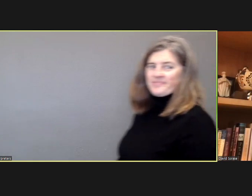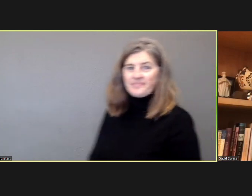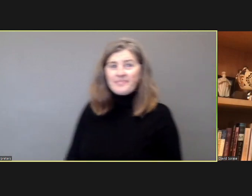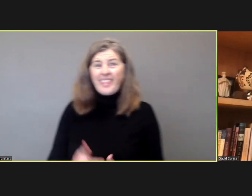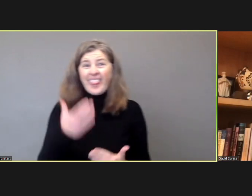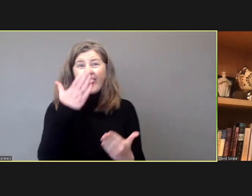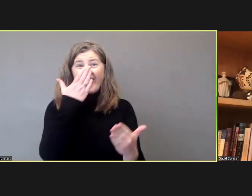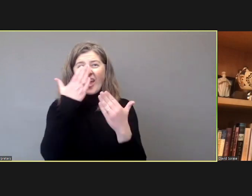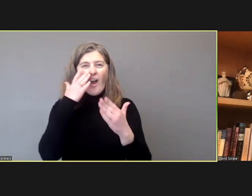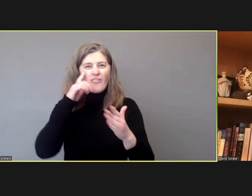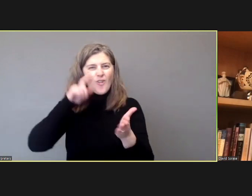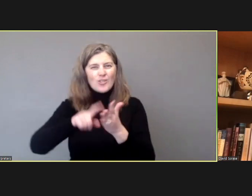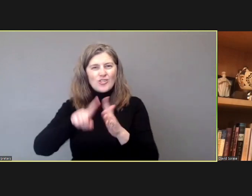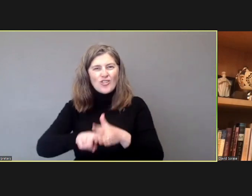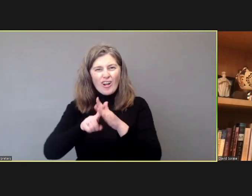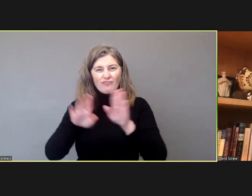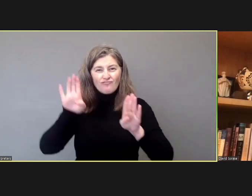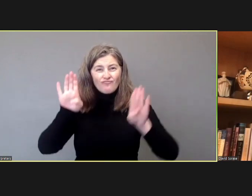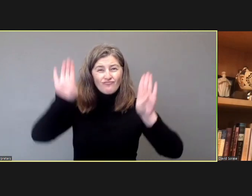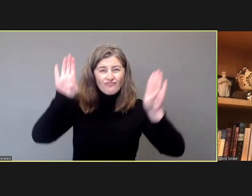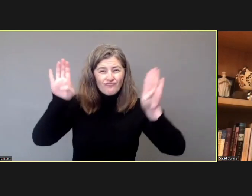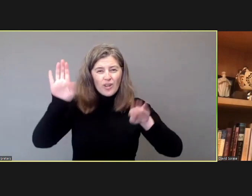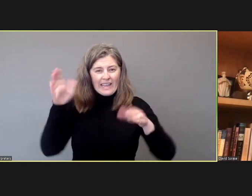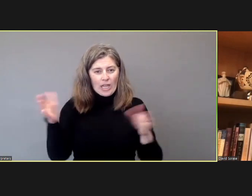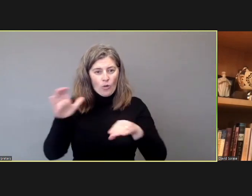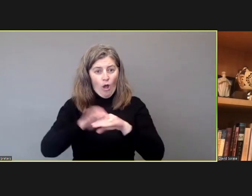to get some hands raised on Zoom.